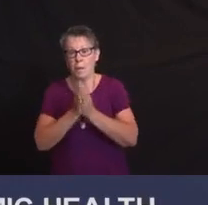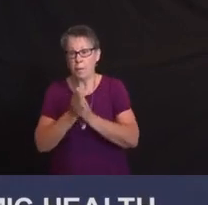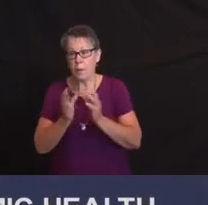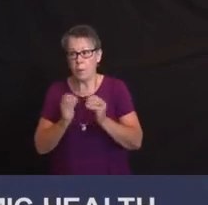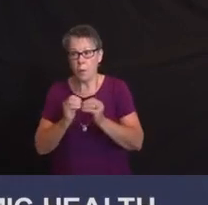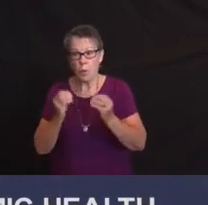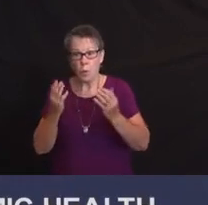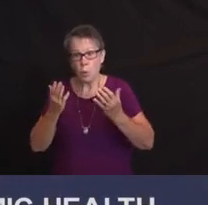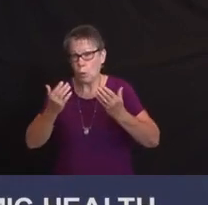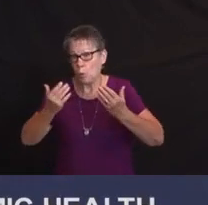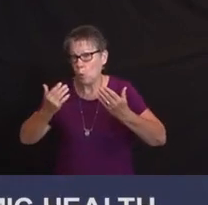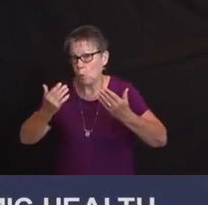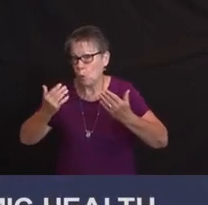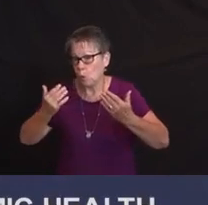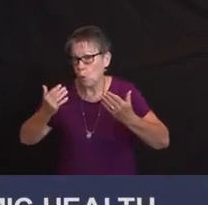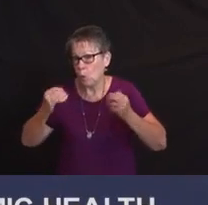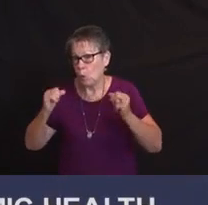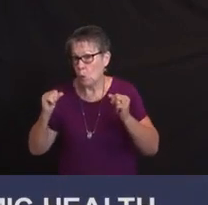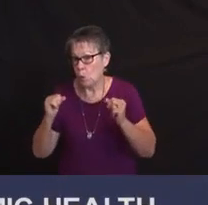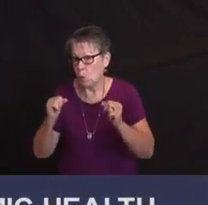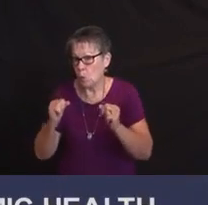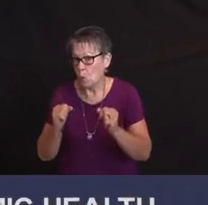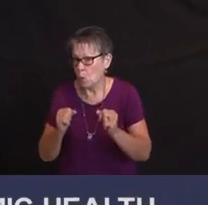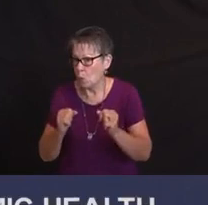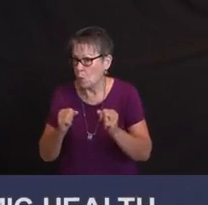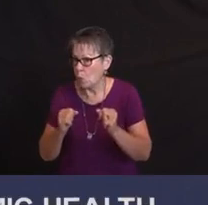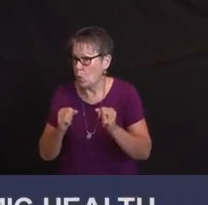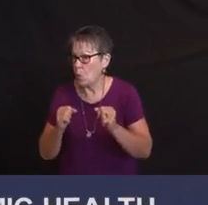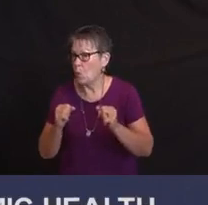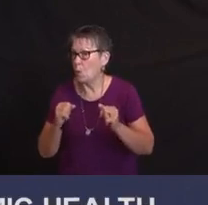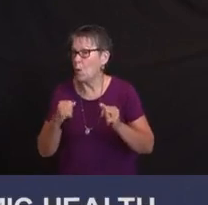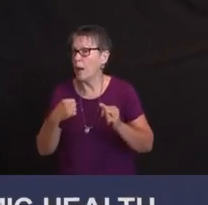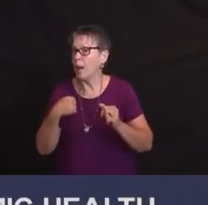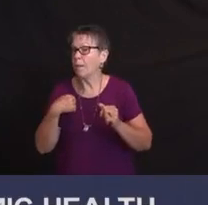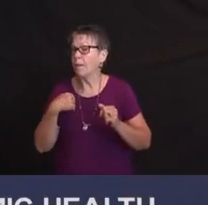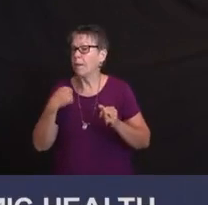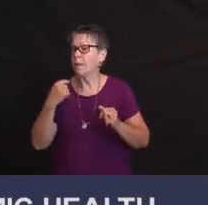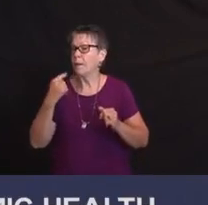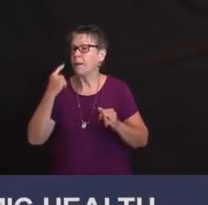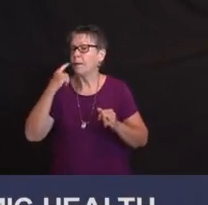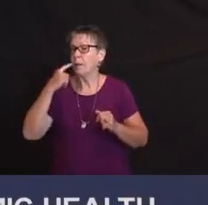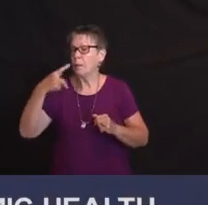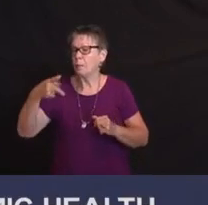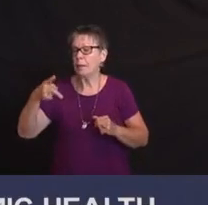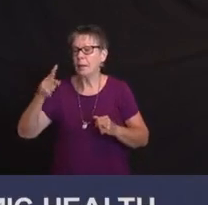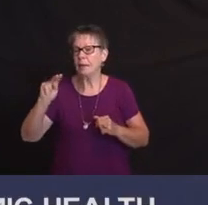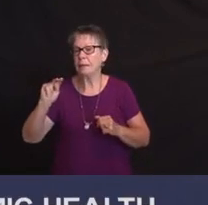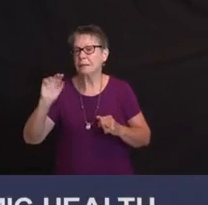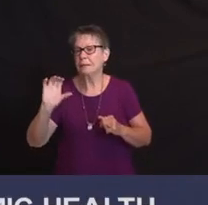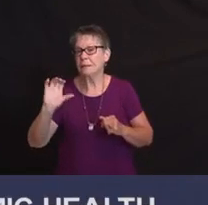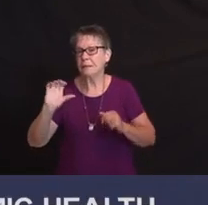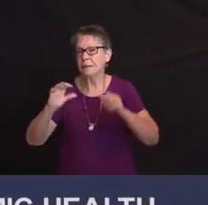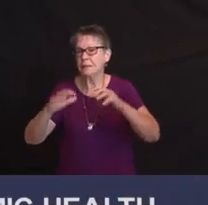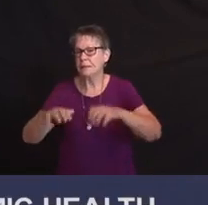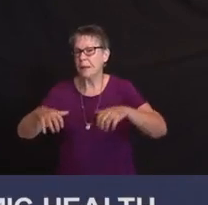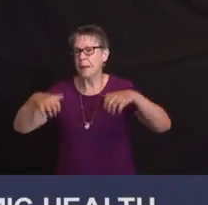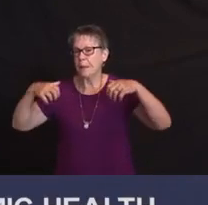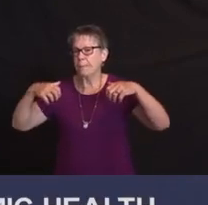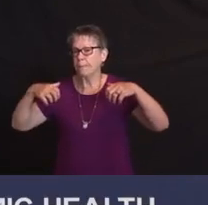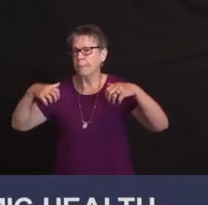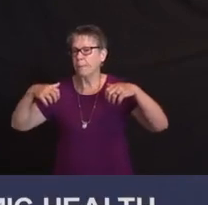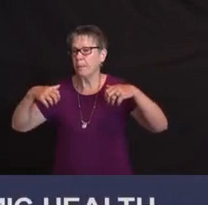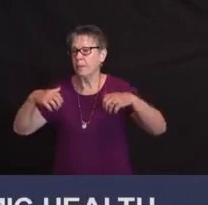which, by the way, can accommodate 20,000, I think, if you include the lawn, but as we get toward football season and you're expecting capacity